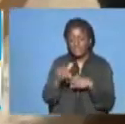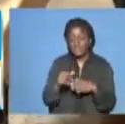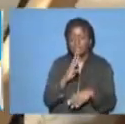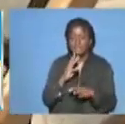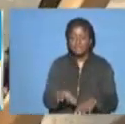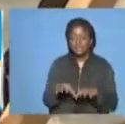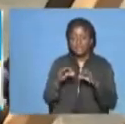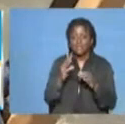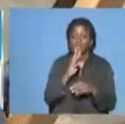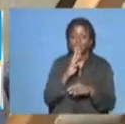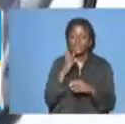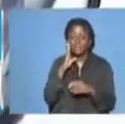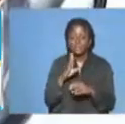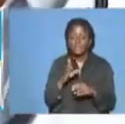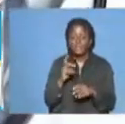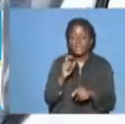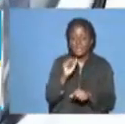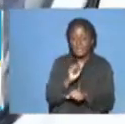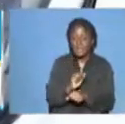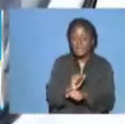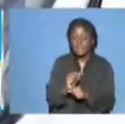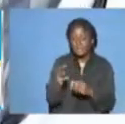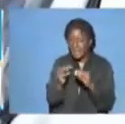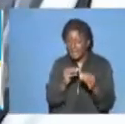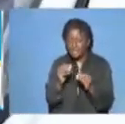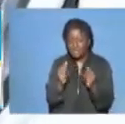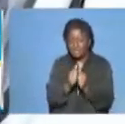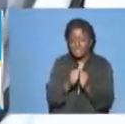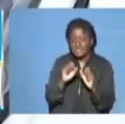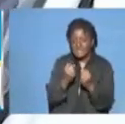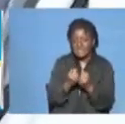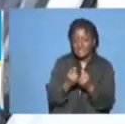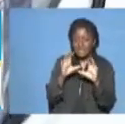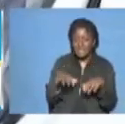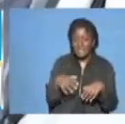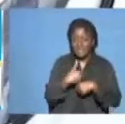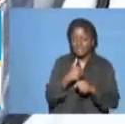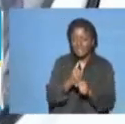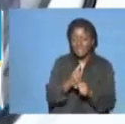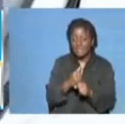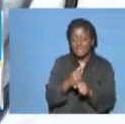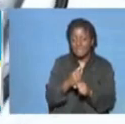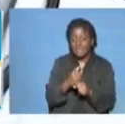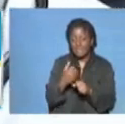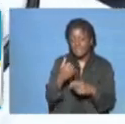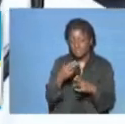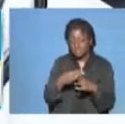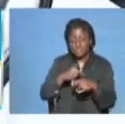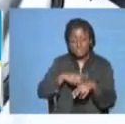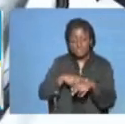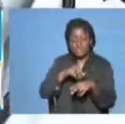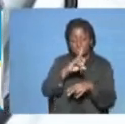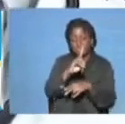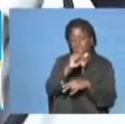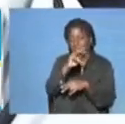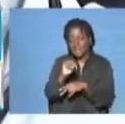handled with the Tiger Dam system. We can now set up a makeshift dam, and we can discharge water, whereby bringing relief to